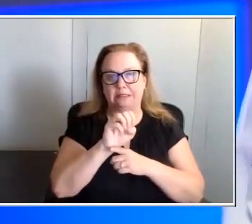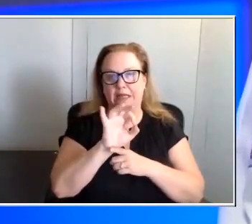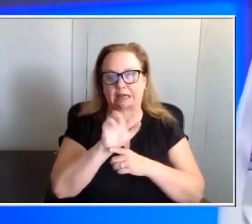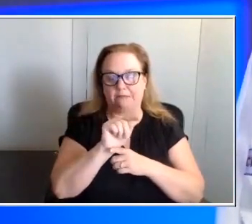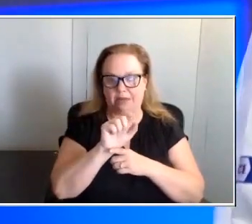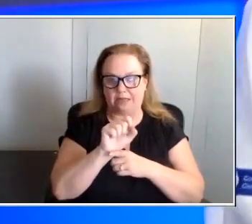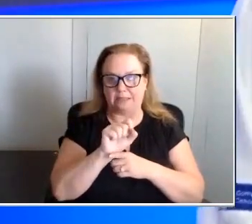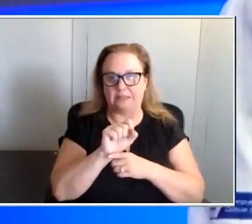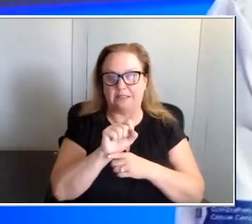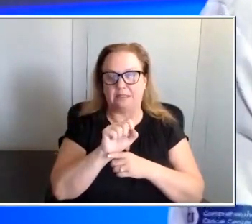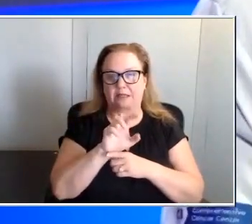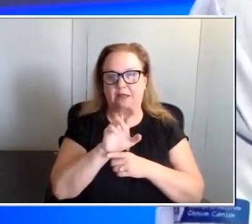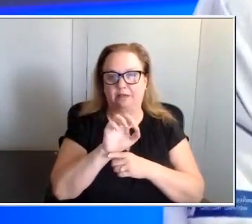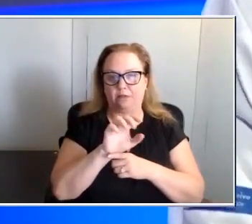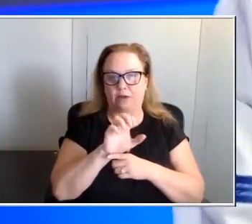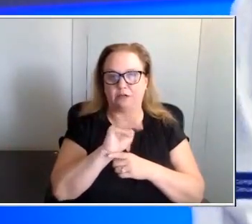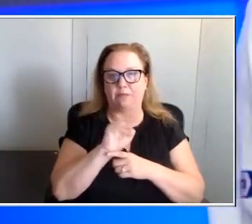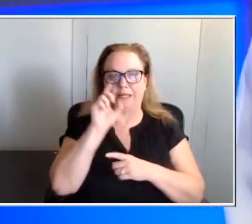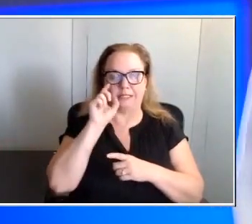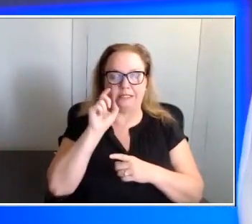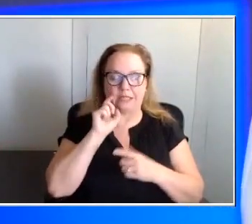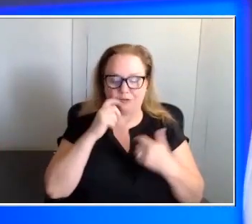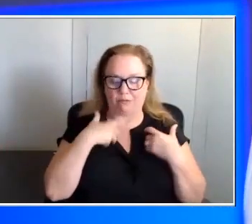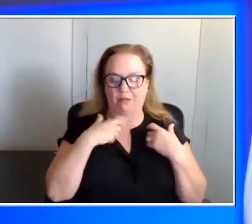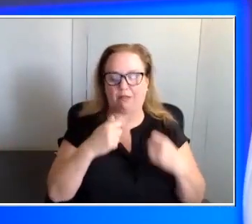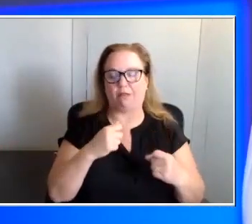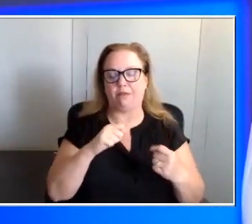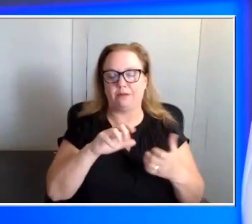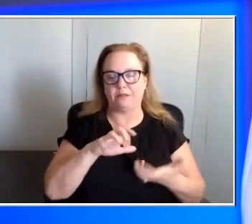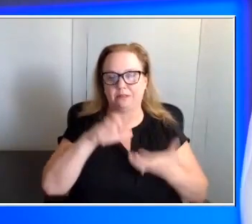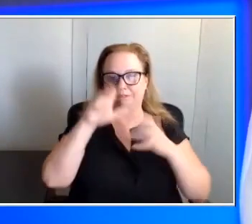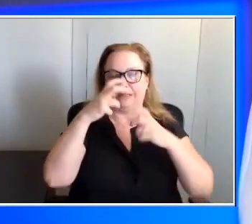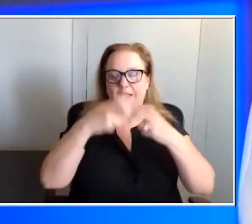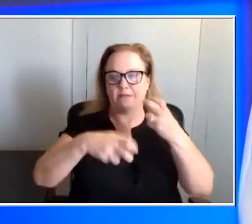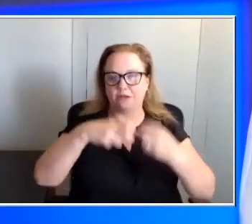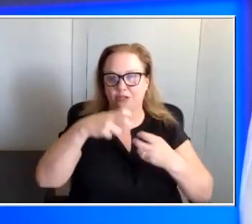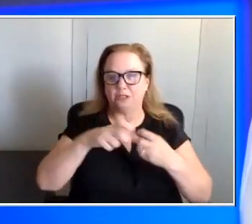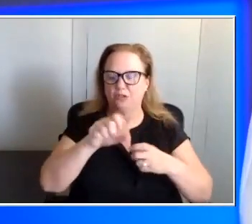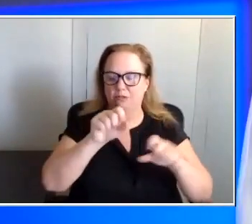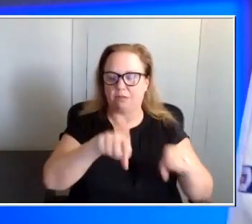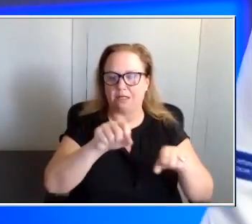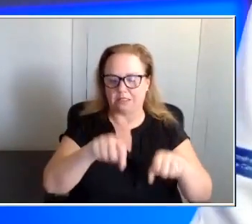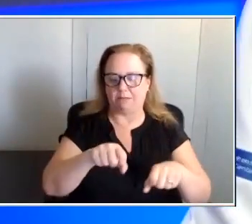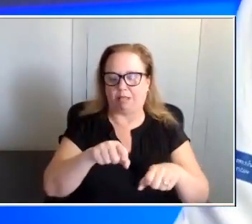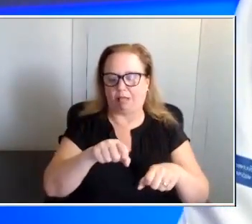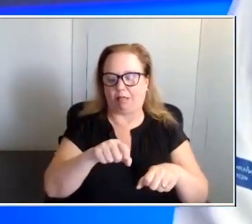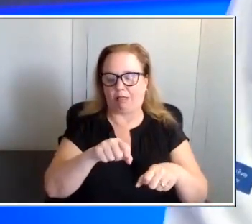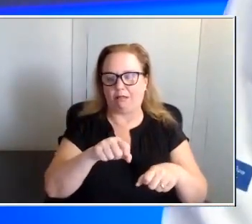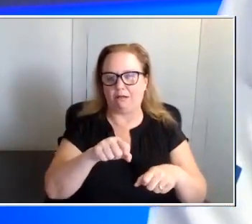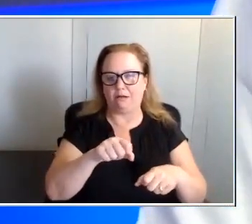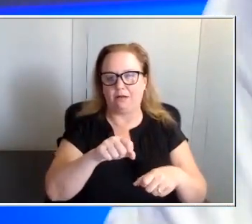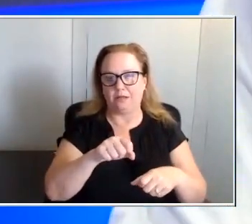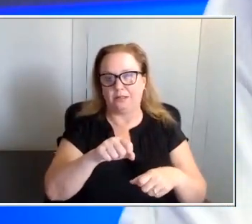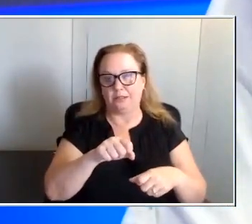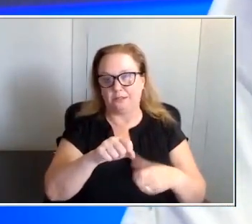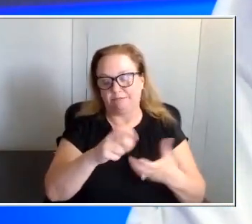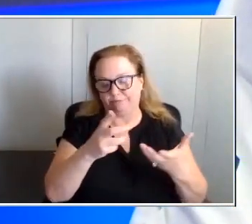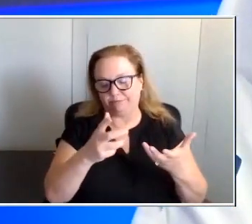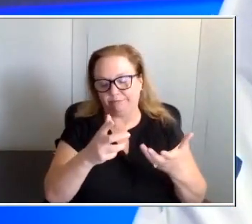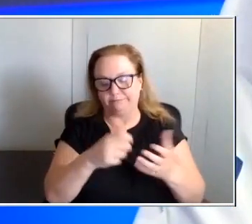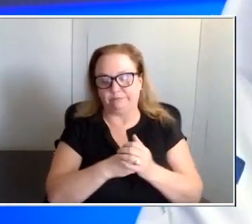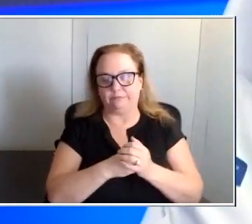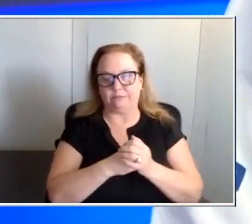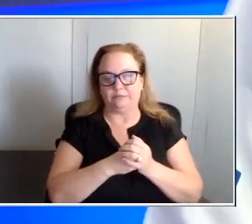also sexual dysfunctions we talked about, those are some of the possible side effects proton therapy can cause. Now, having said that, there